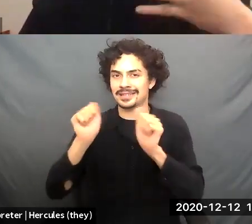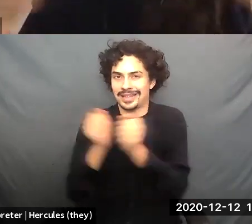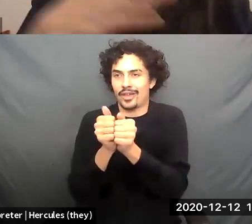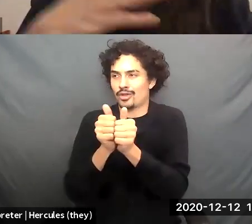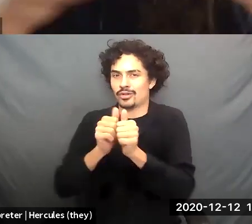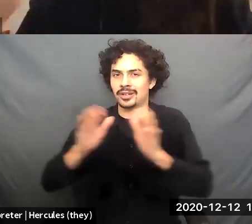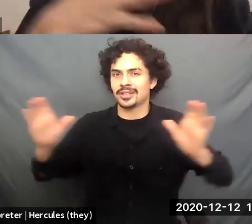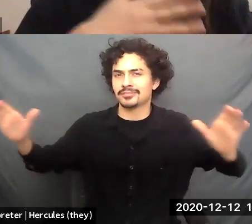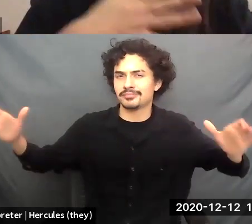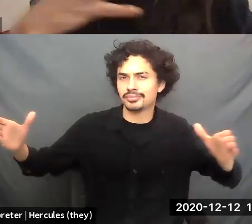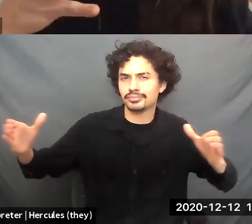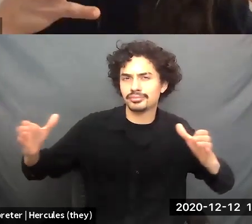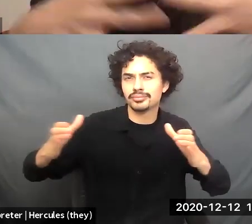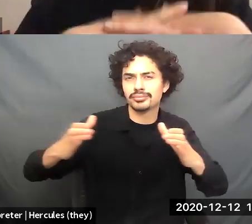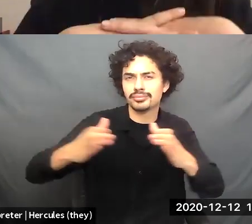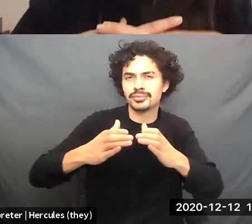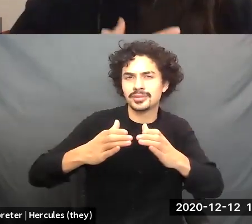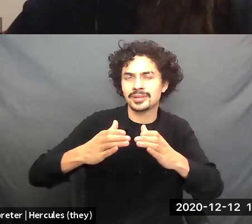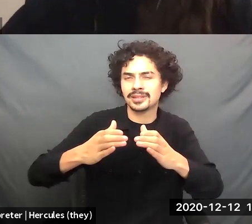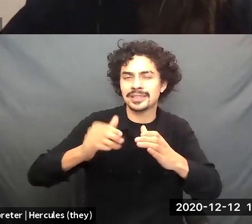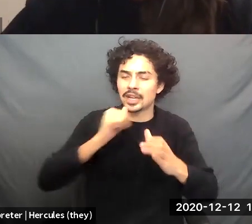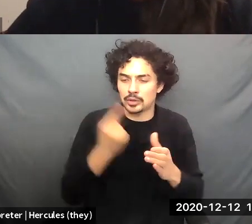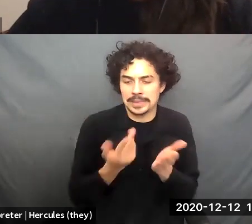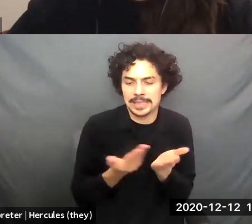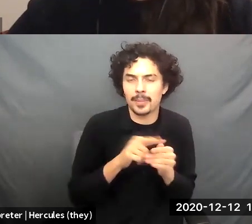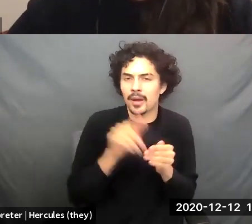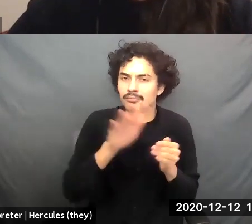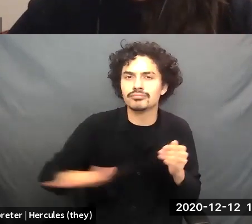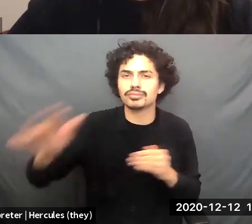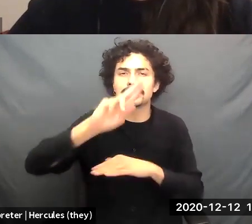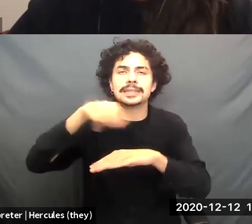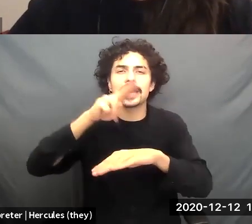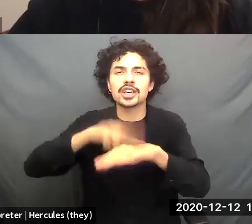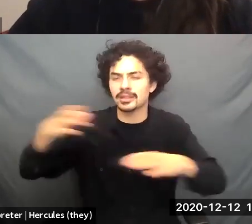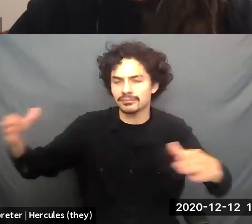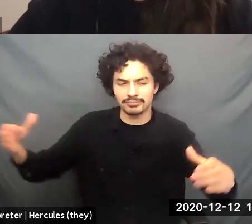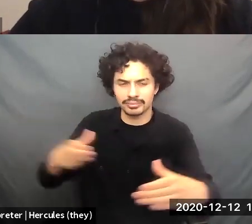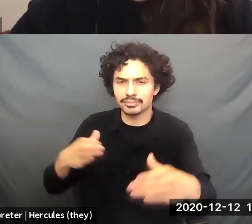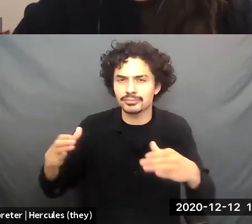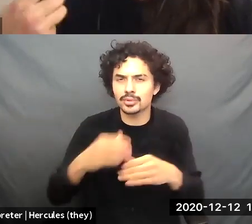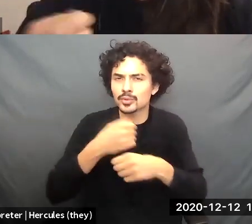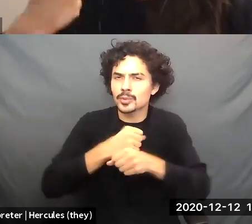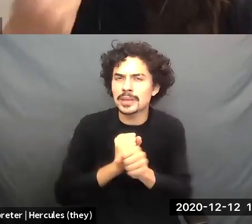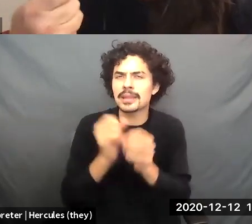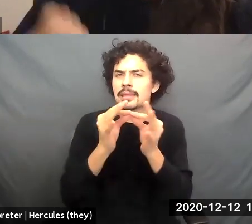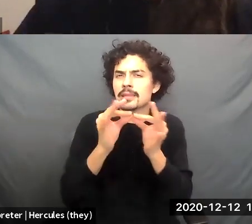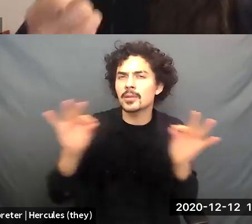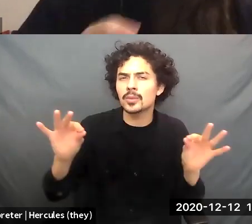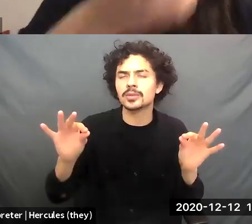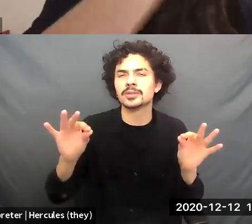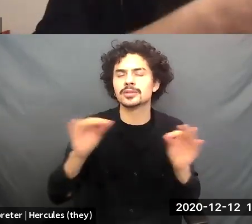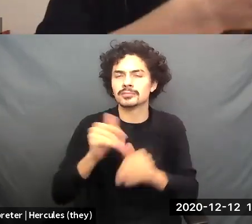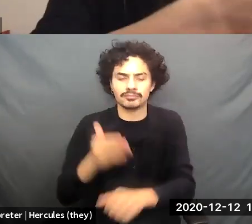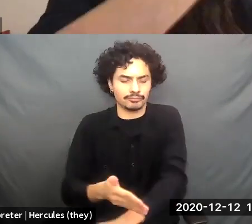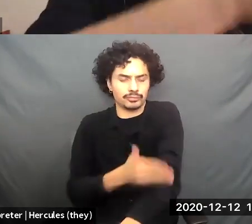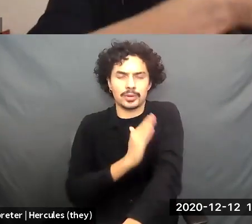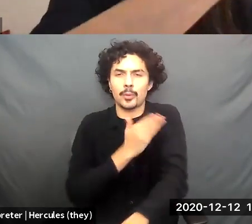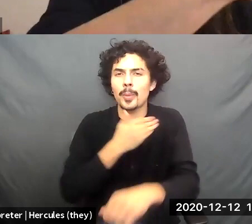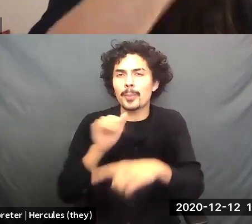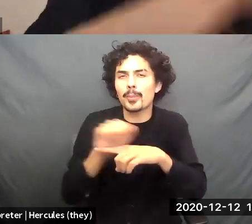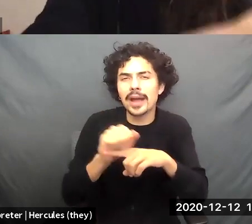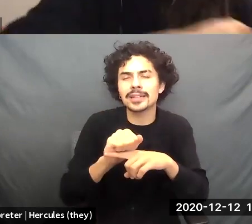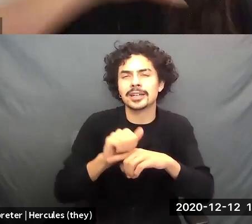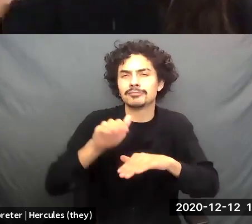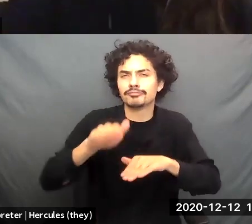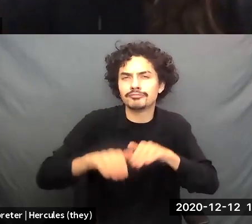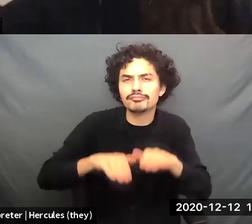across States, across nations, uh, to, to kind of create this, this language and bring this into practice and kind of take from this